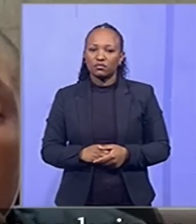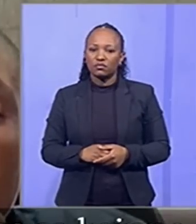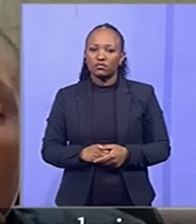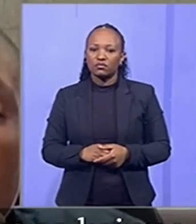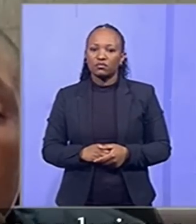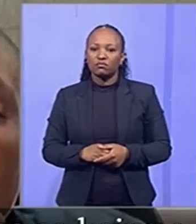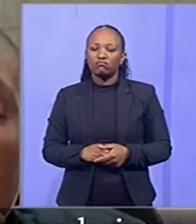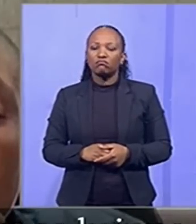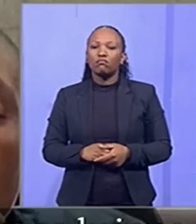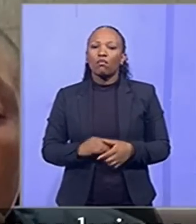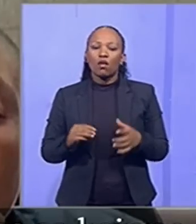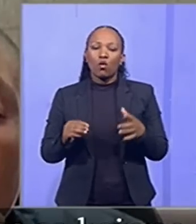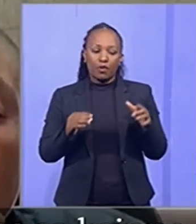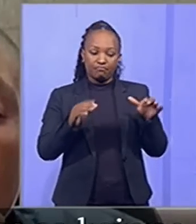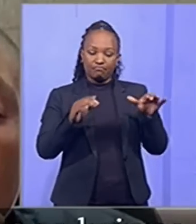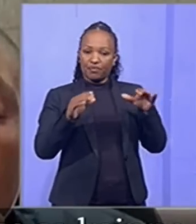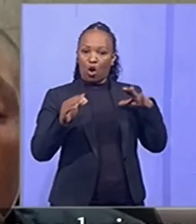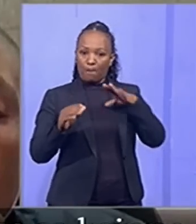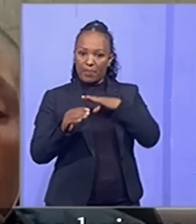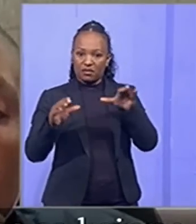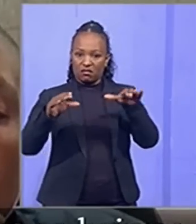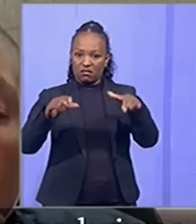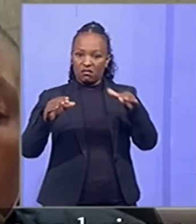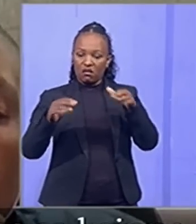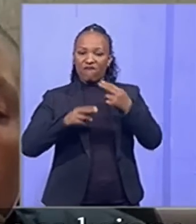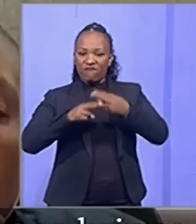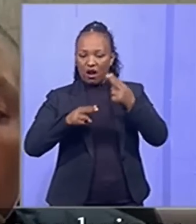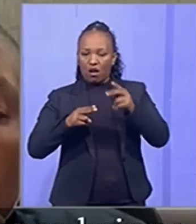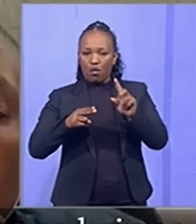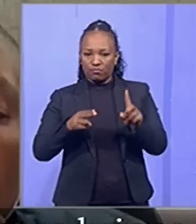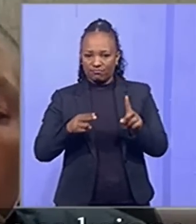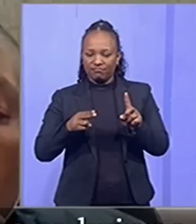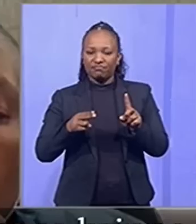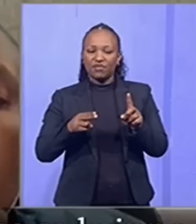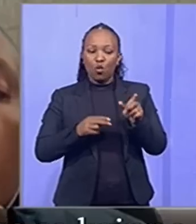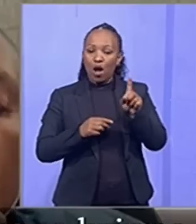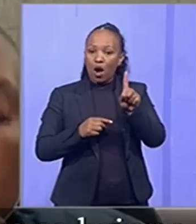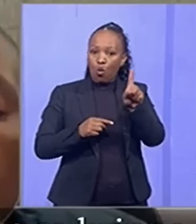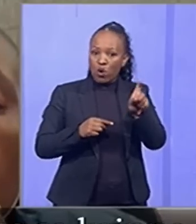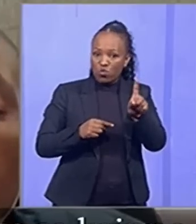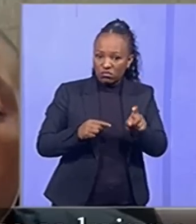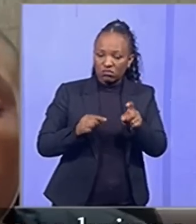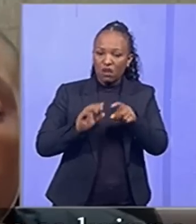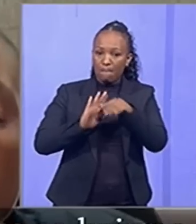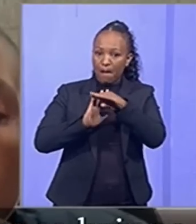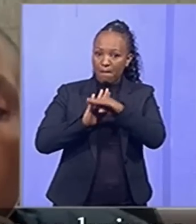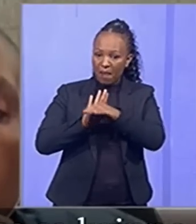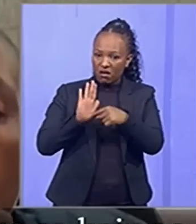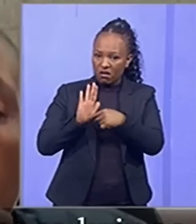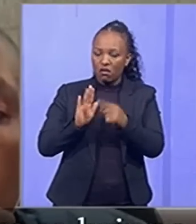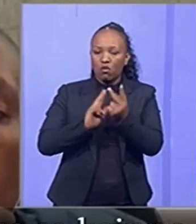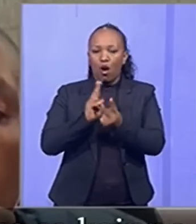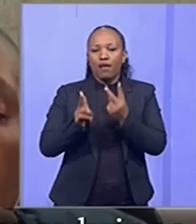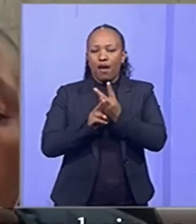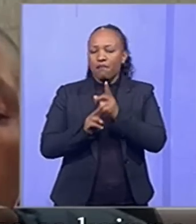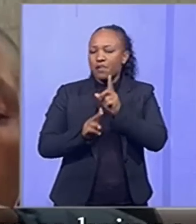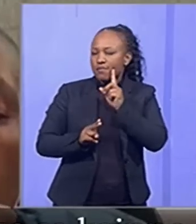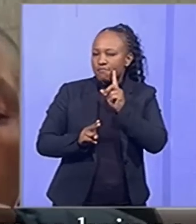concluded was that there was a need to revisit these questions of how